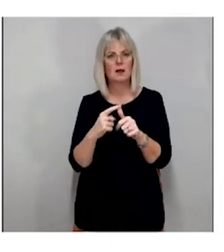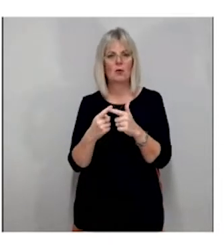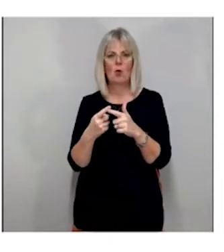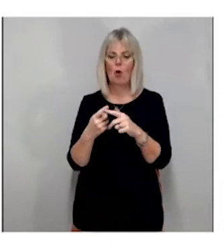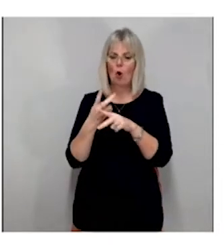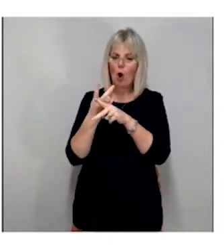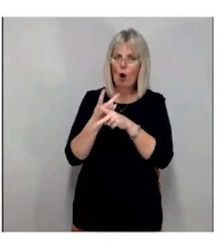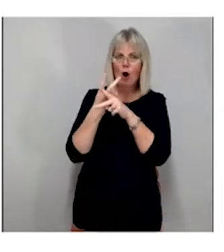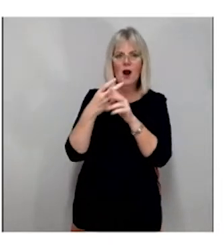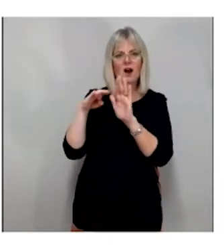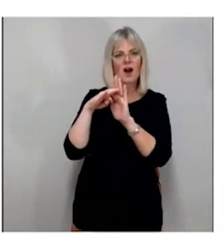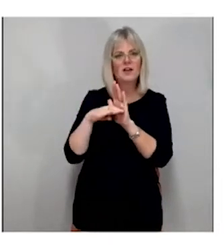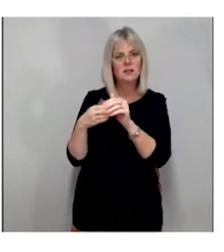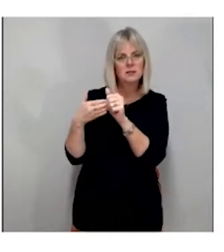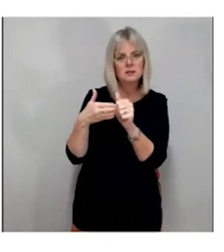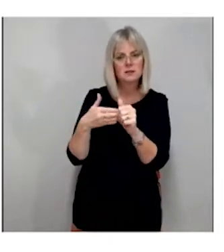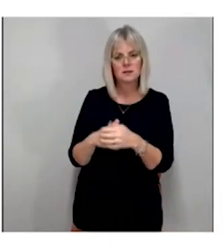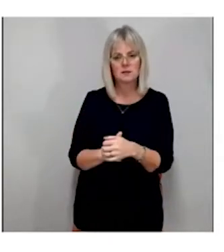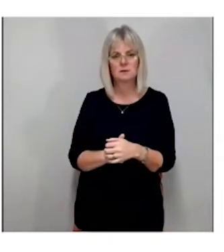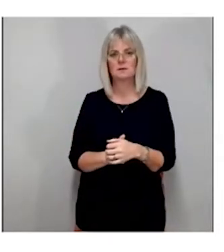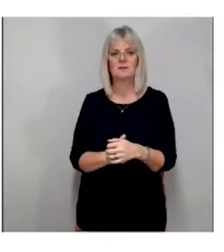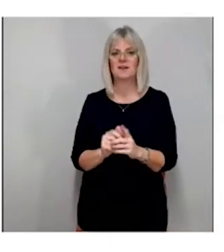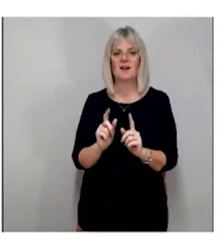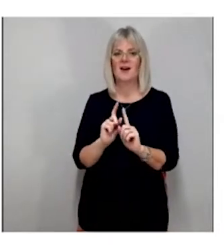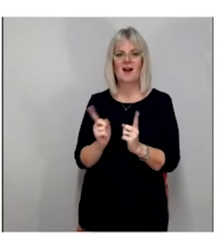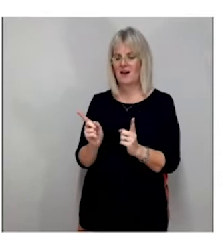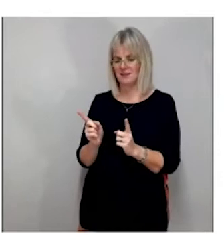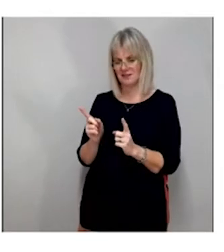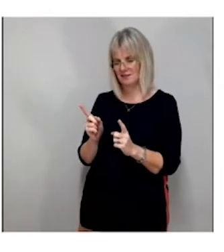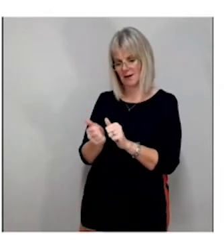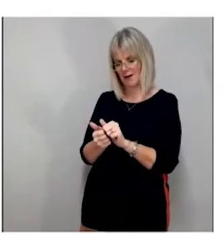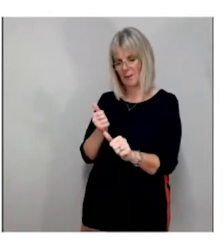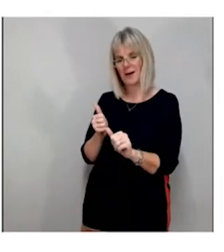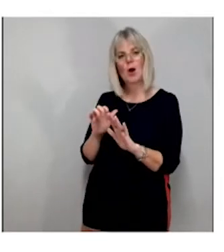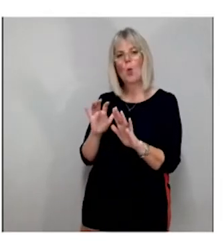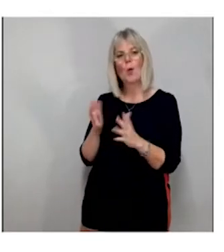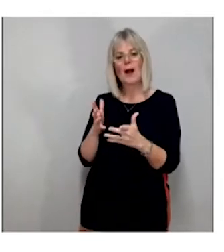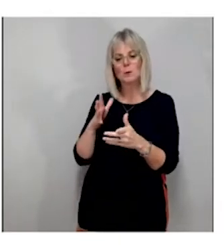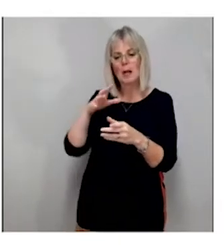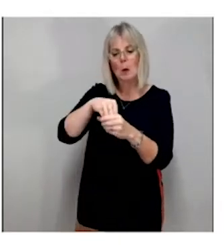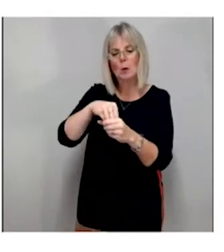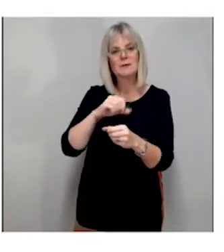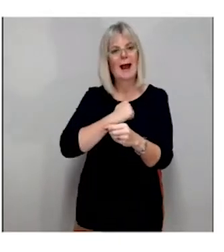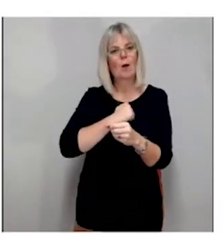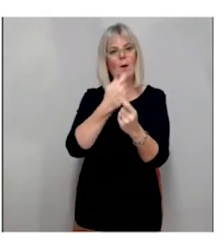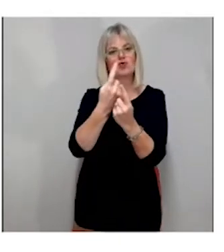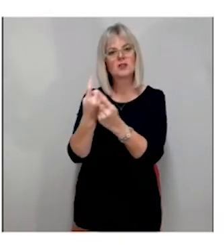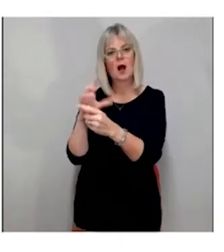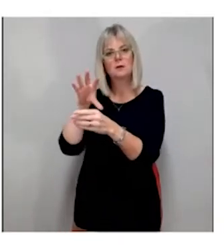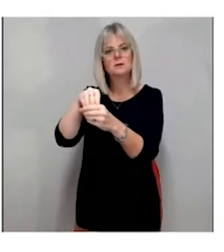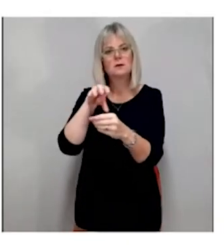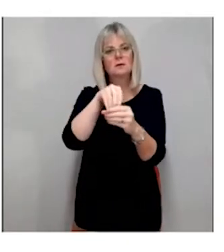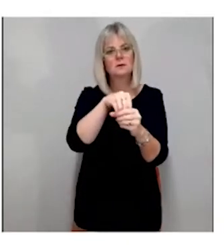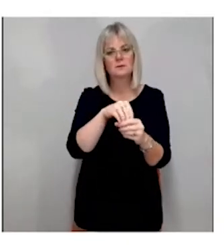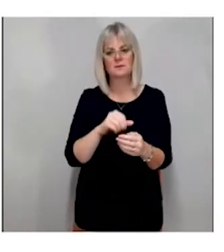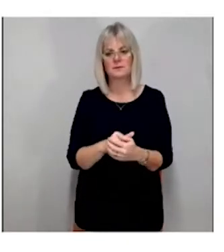And you can't build it into the company at Microsoft without including it in our products. This means ensuring that people with disabilities